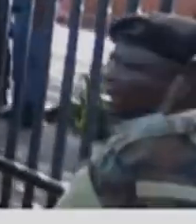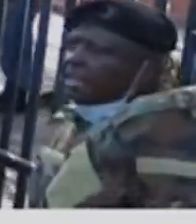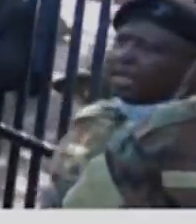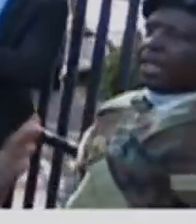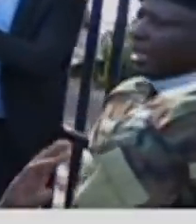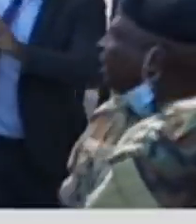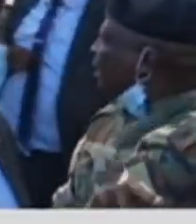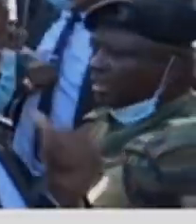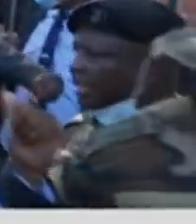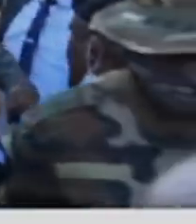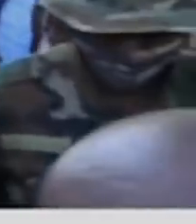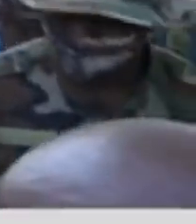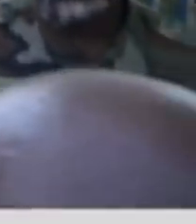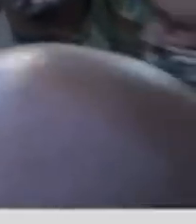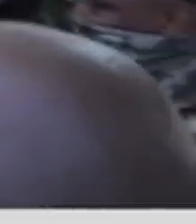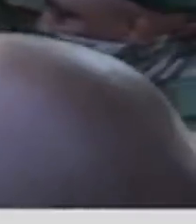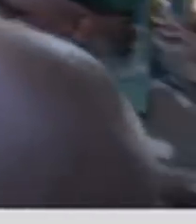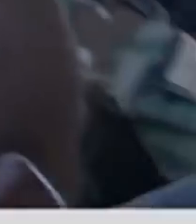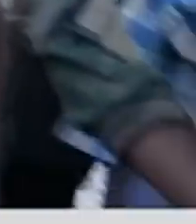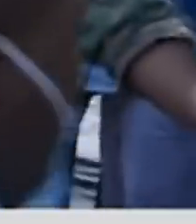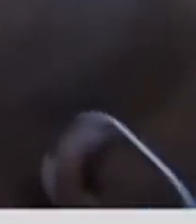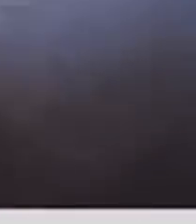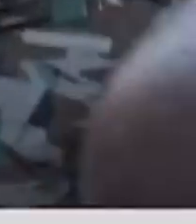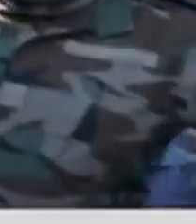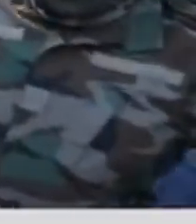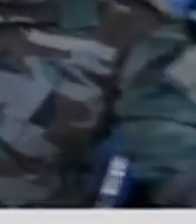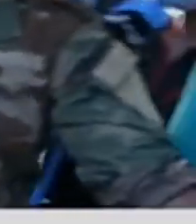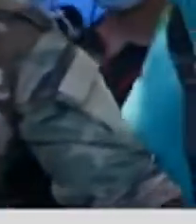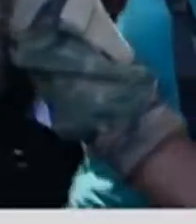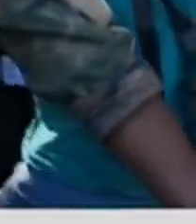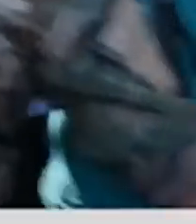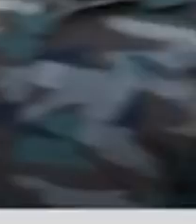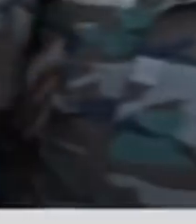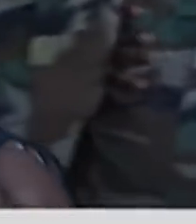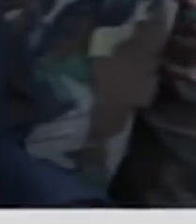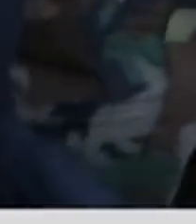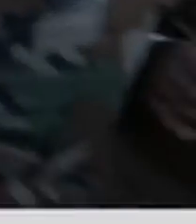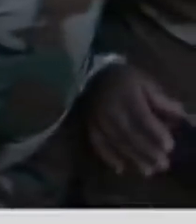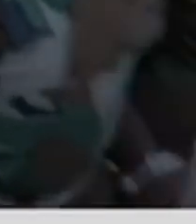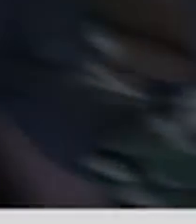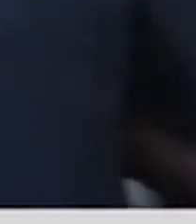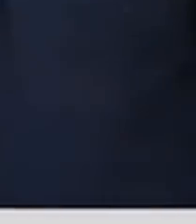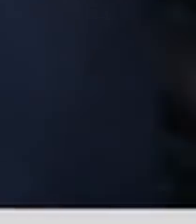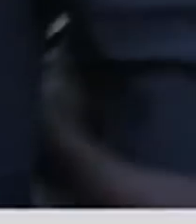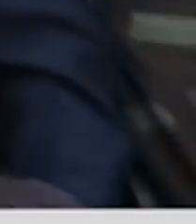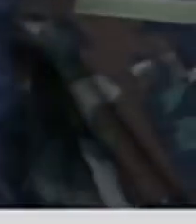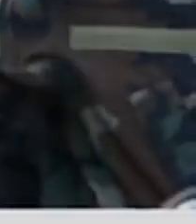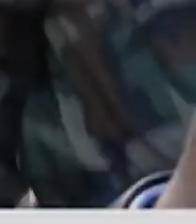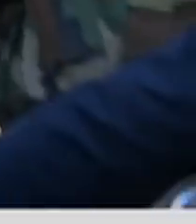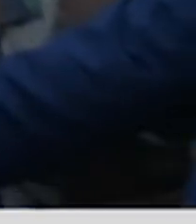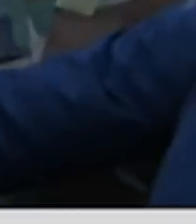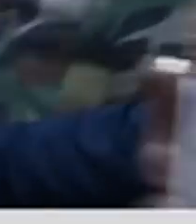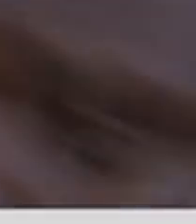as Umhlanganyelwa, as they call him, going towards to address his supporters. He's facing 18 counts of